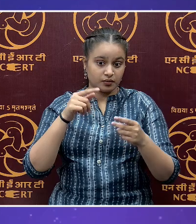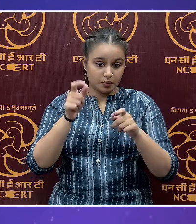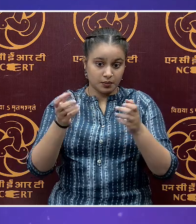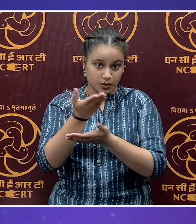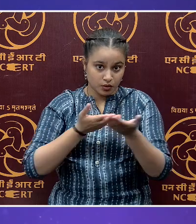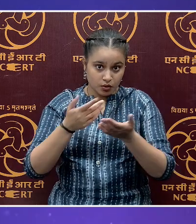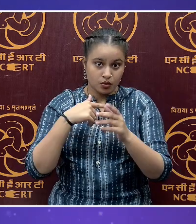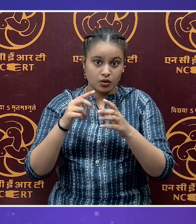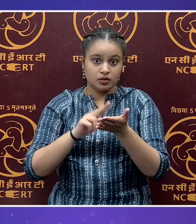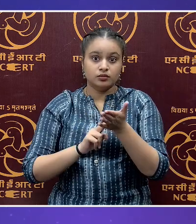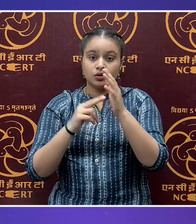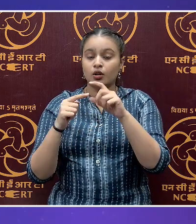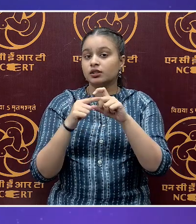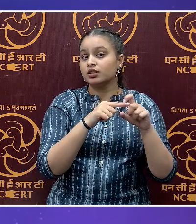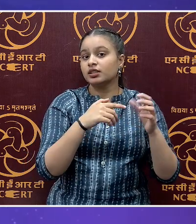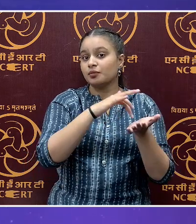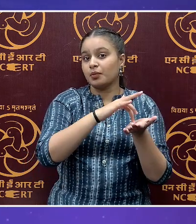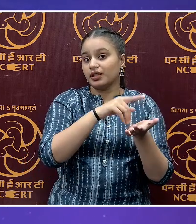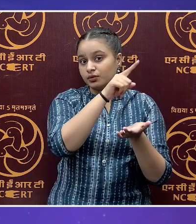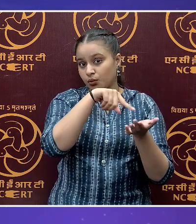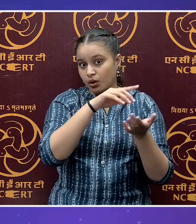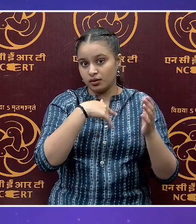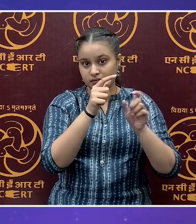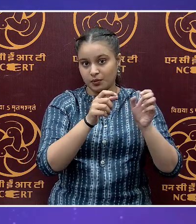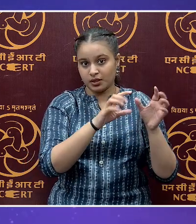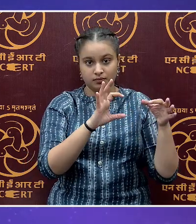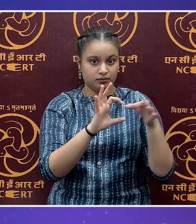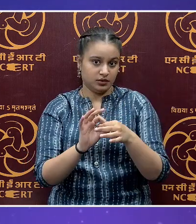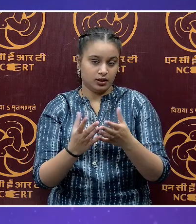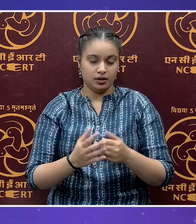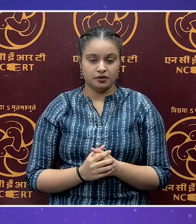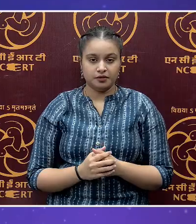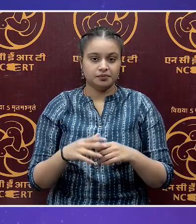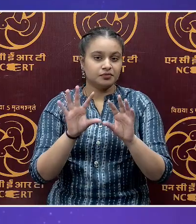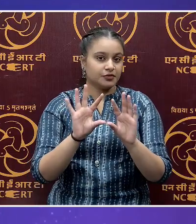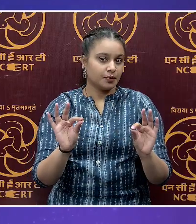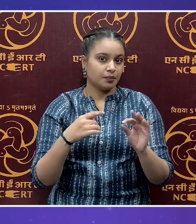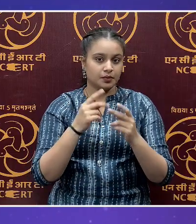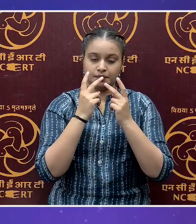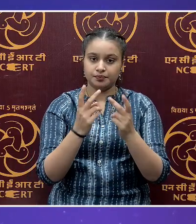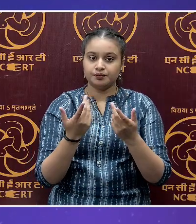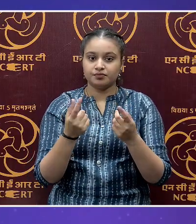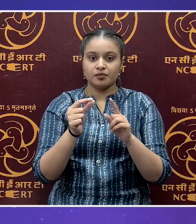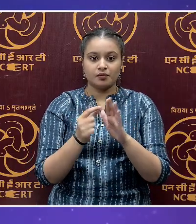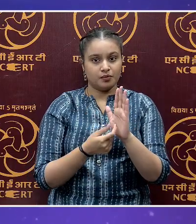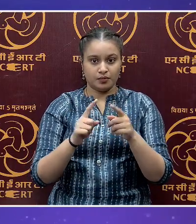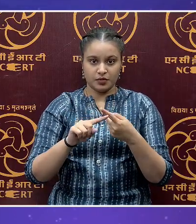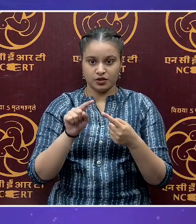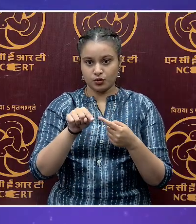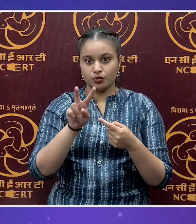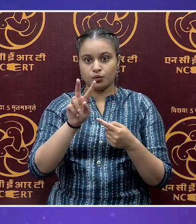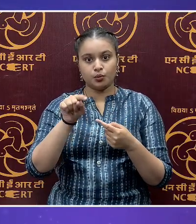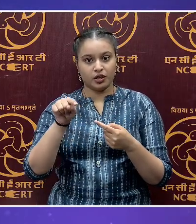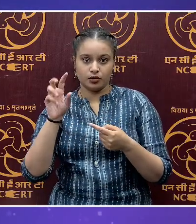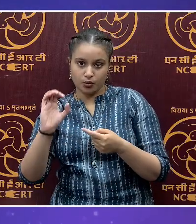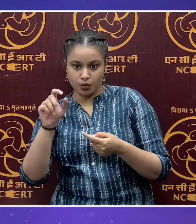the northeastern part of the country. So, in a nutshell, I can say simply for the PRASHAST 2.0, this is a national platform, and the